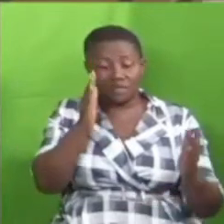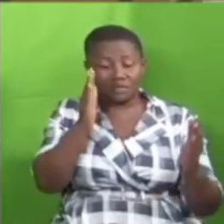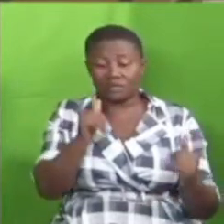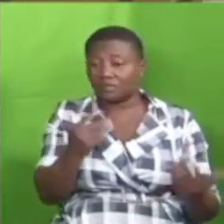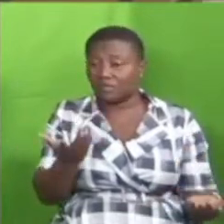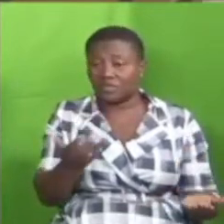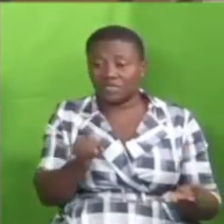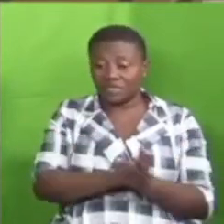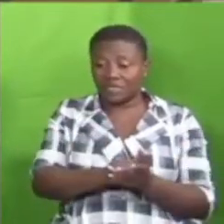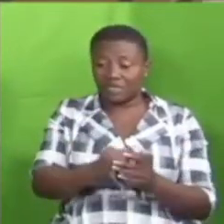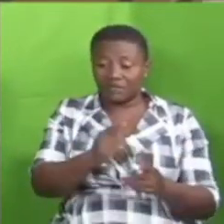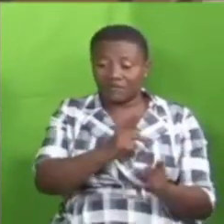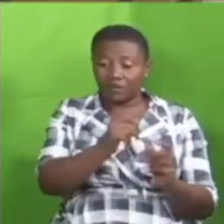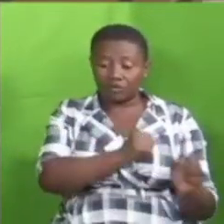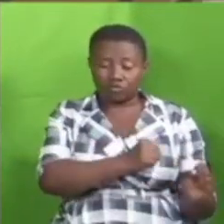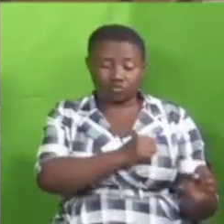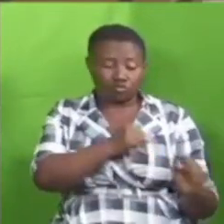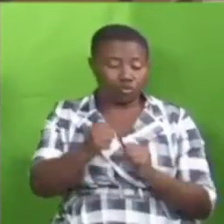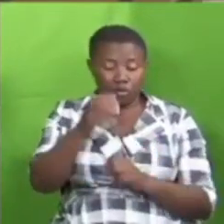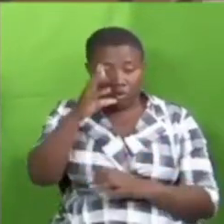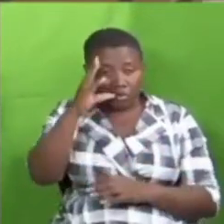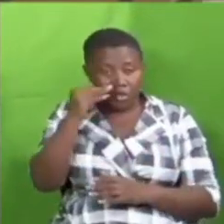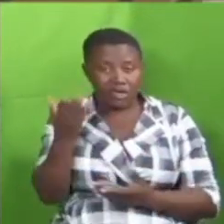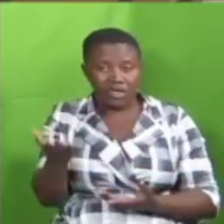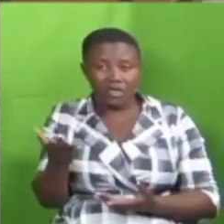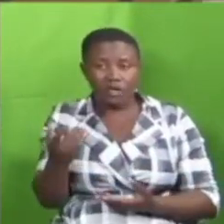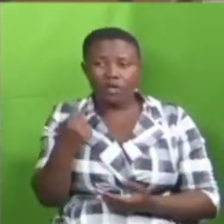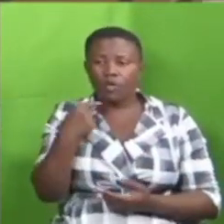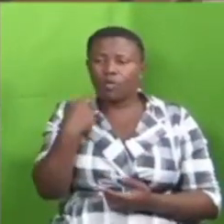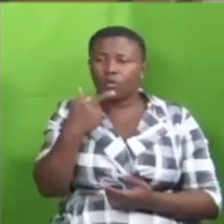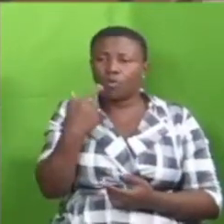man who used to,